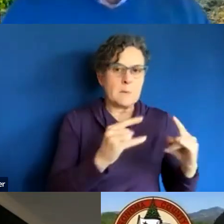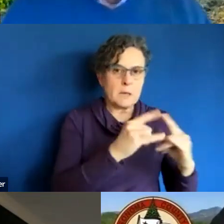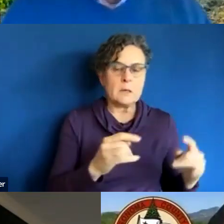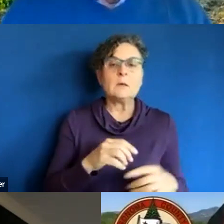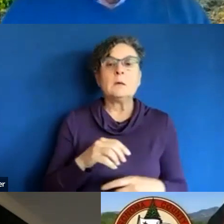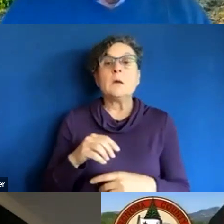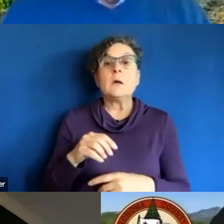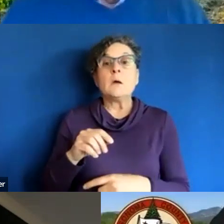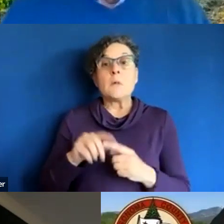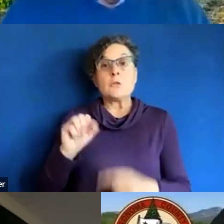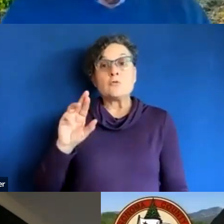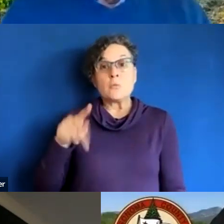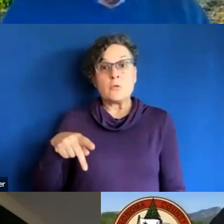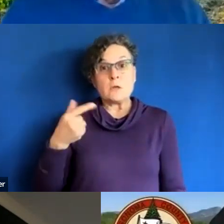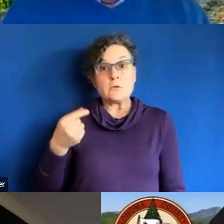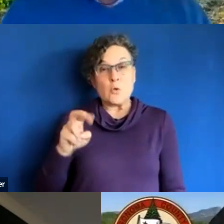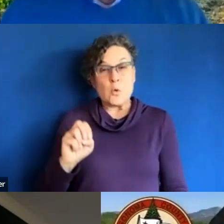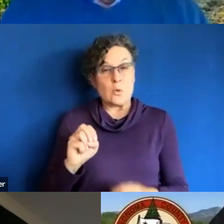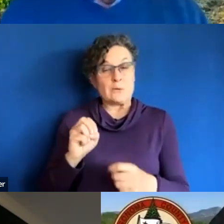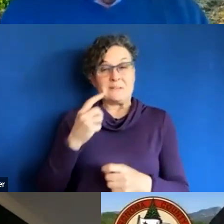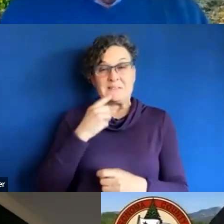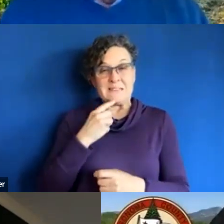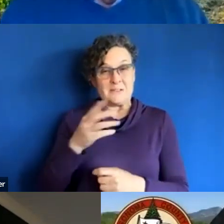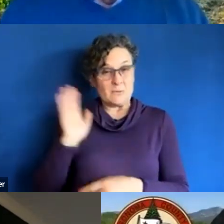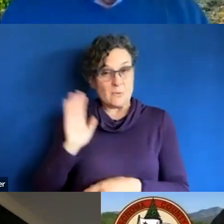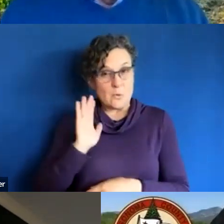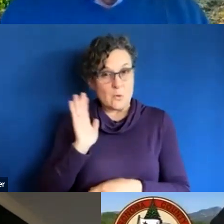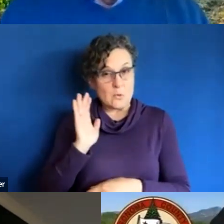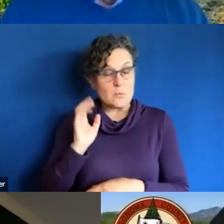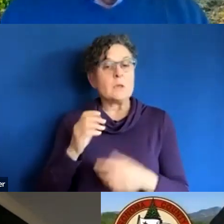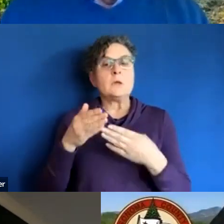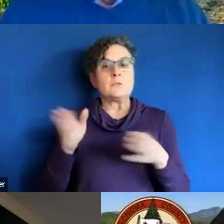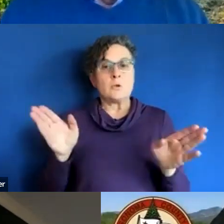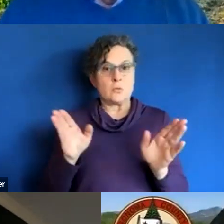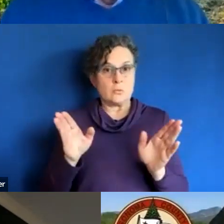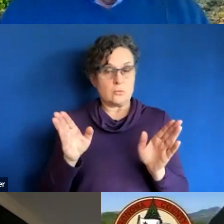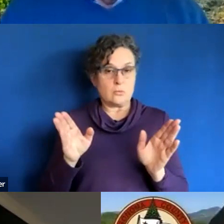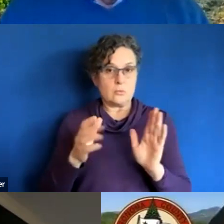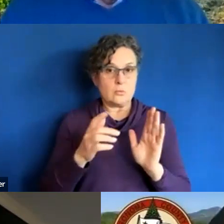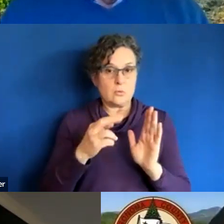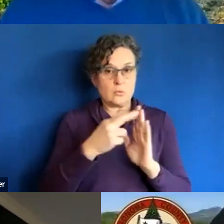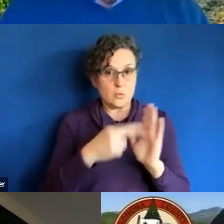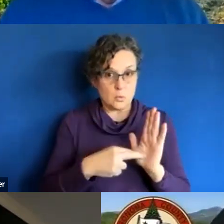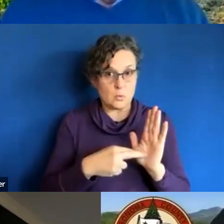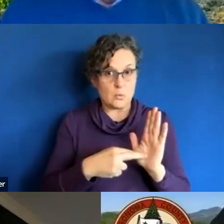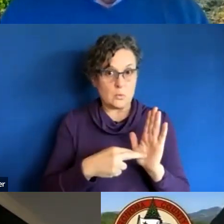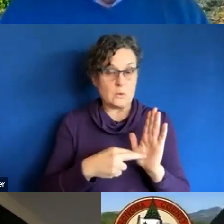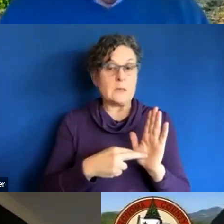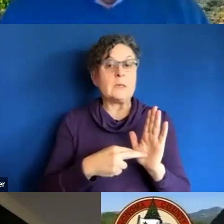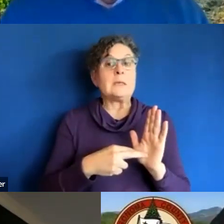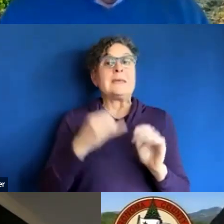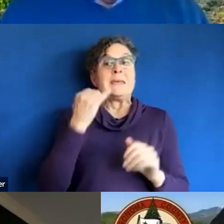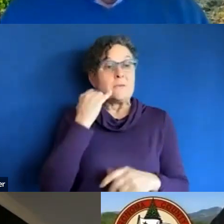stated earlier, kind of the general rule is, you have to provide people that don't have the means to afford somewhere